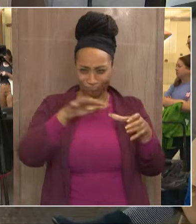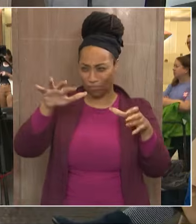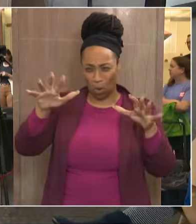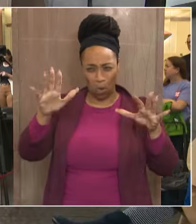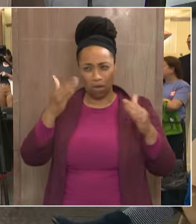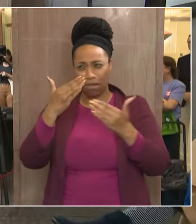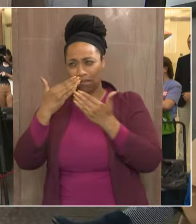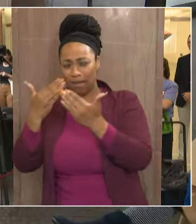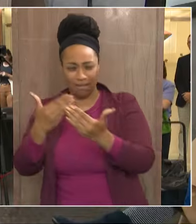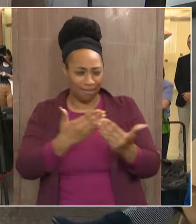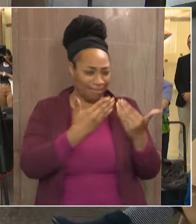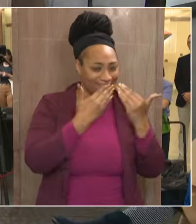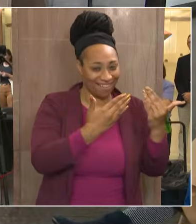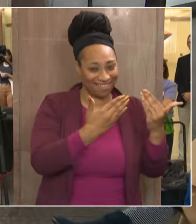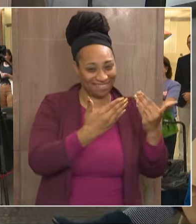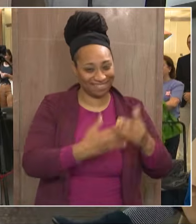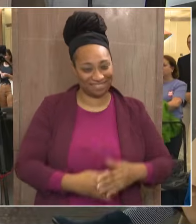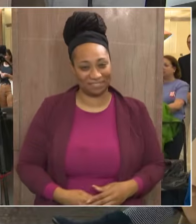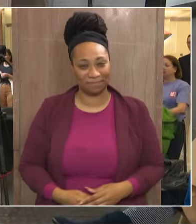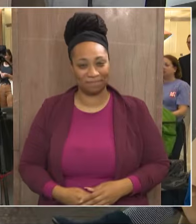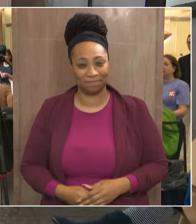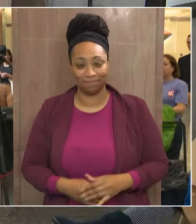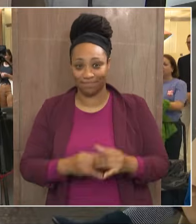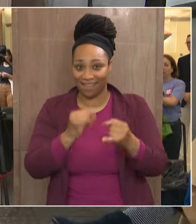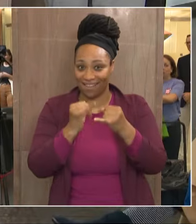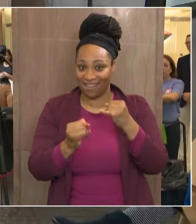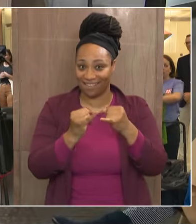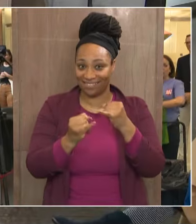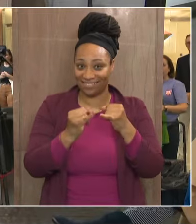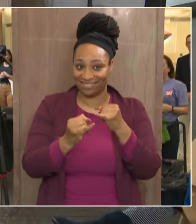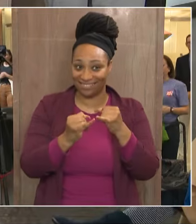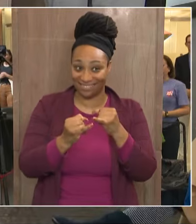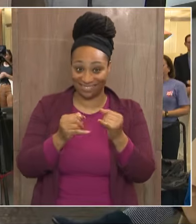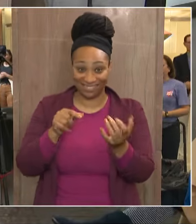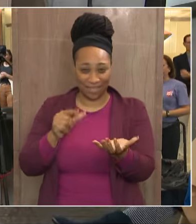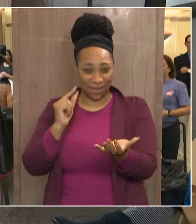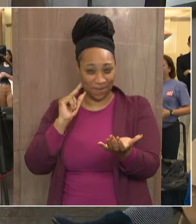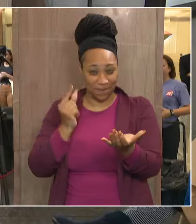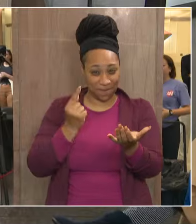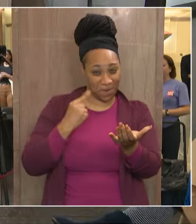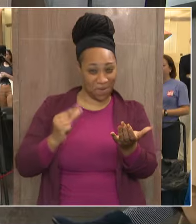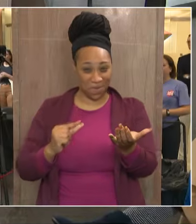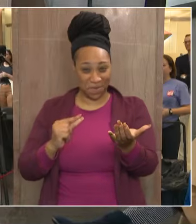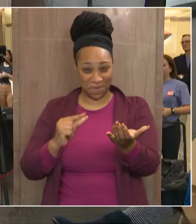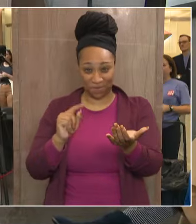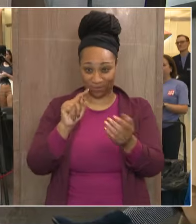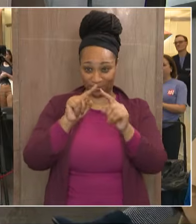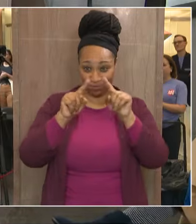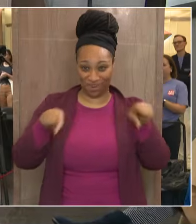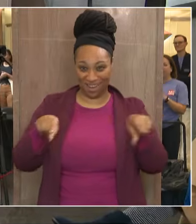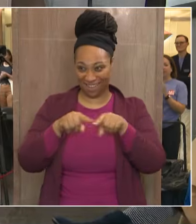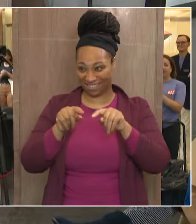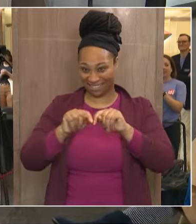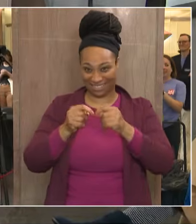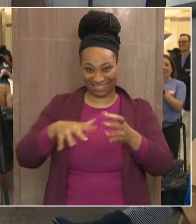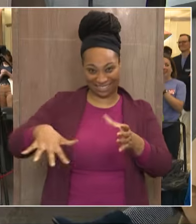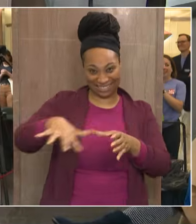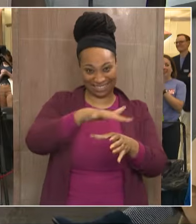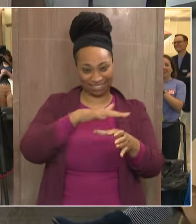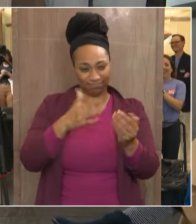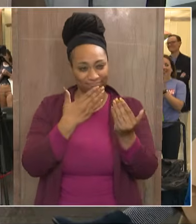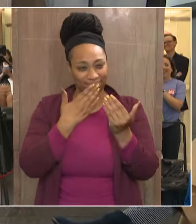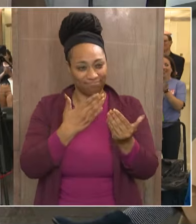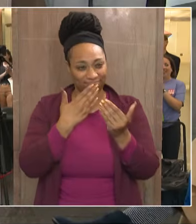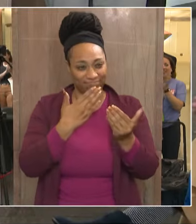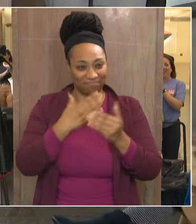NPS. And finally, the Golden Triangle team, especially Patrick and Deirdre, who managed this project